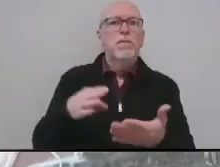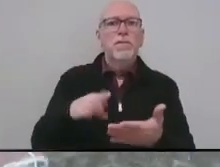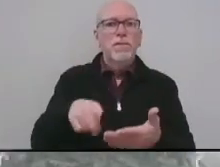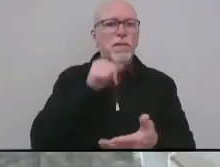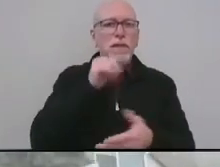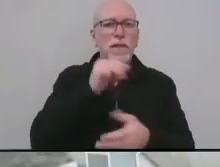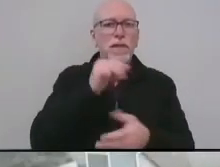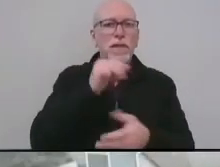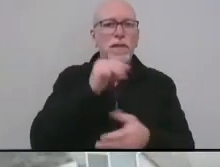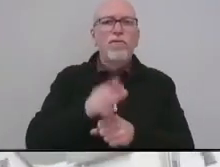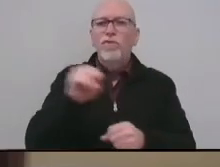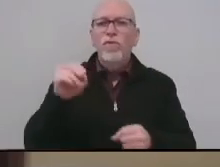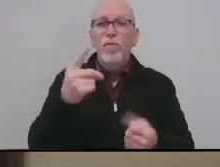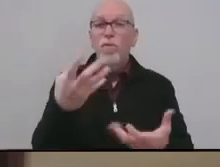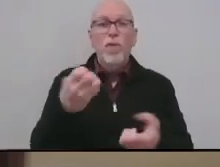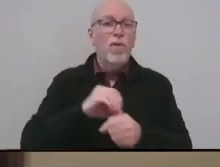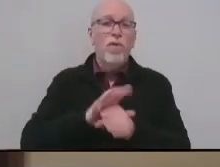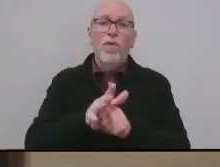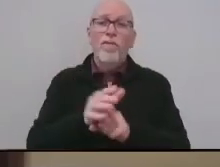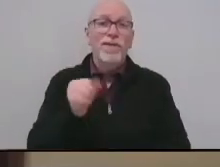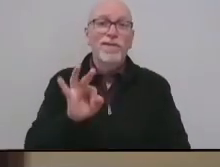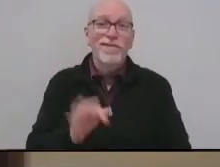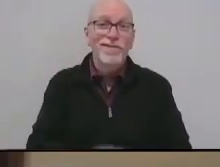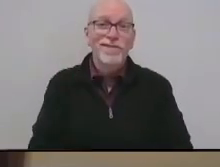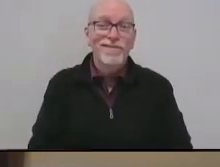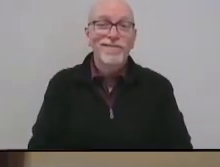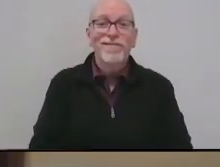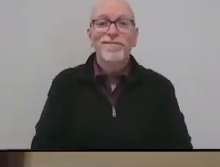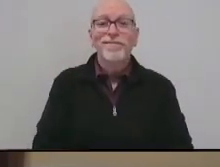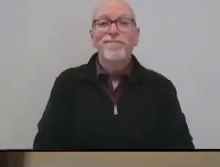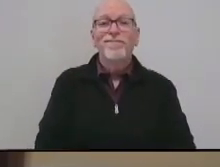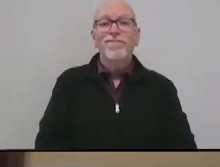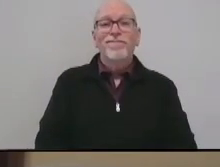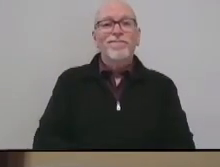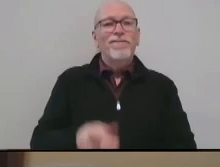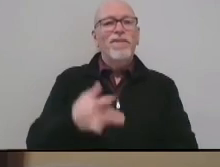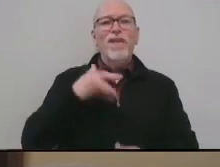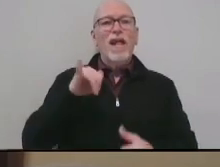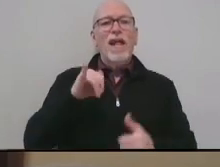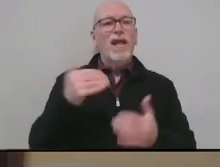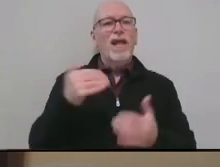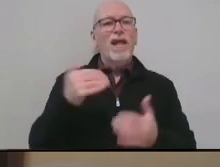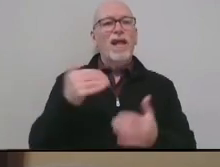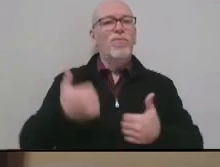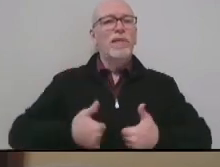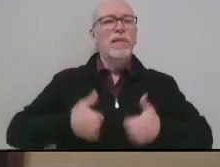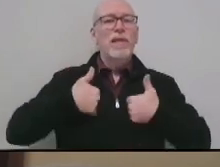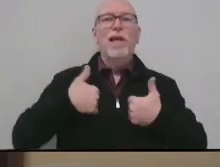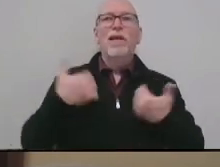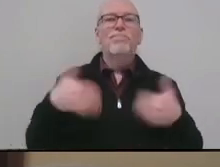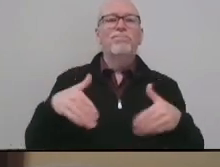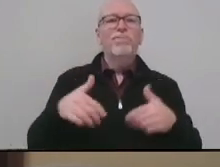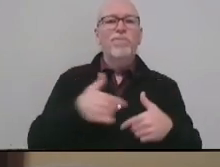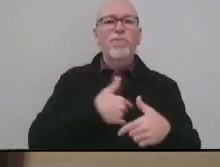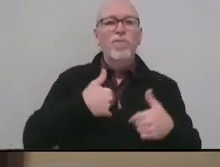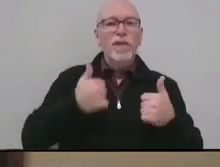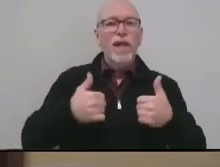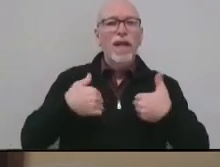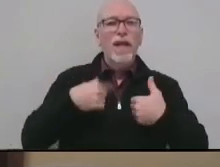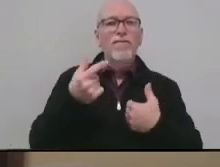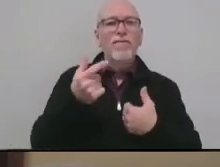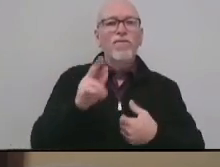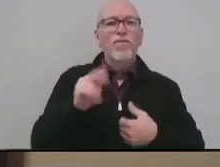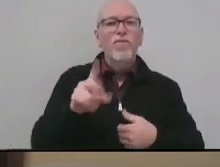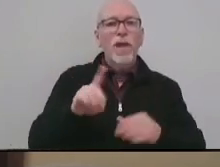COVID-19. It's like a new lease on life. We can have our grandkids come in, still need to